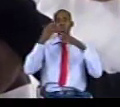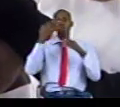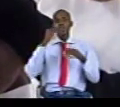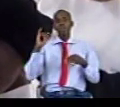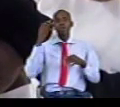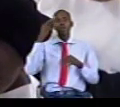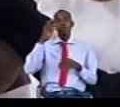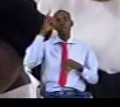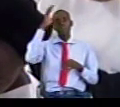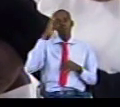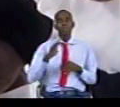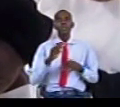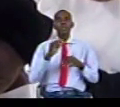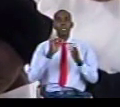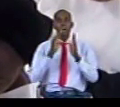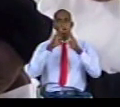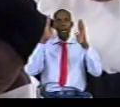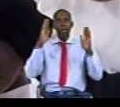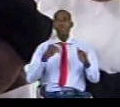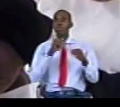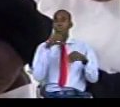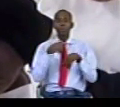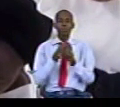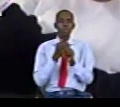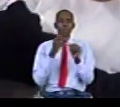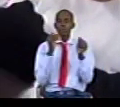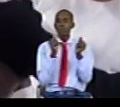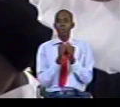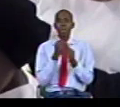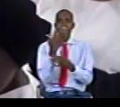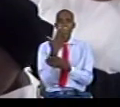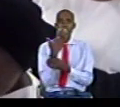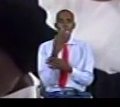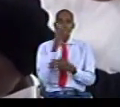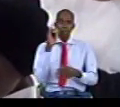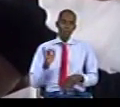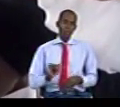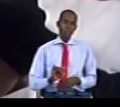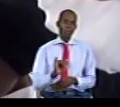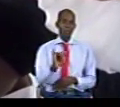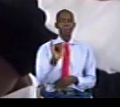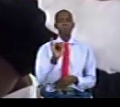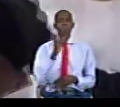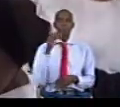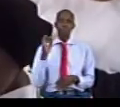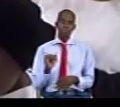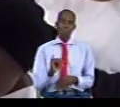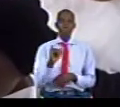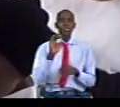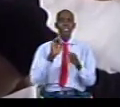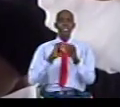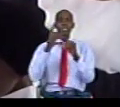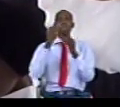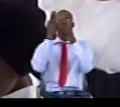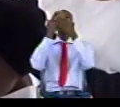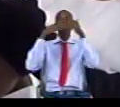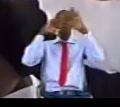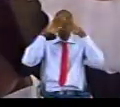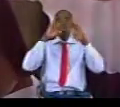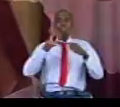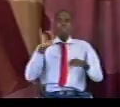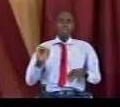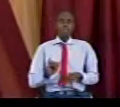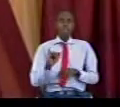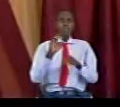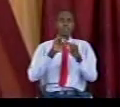made with hands, eternal in the heavens. Eternal in the heavens. Eternal in the heavens.